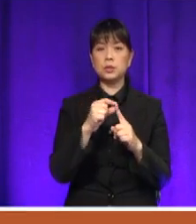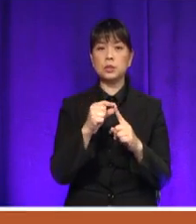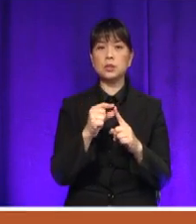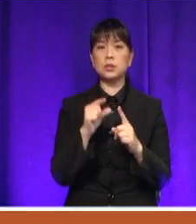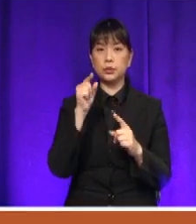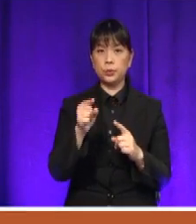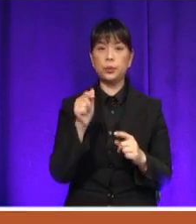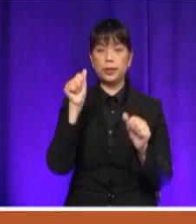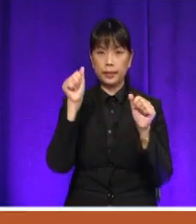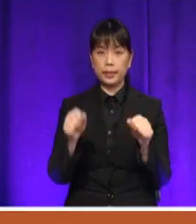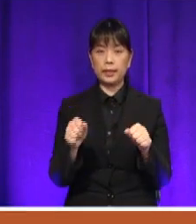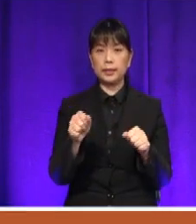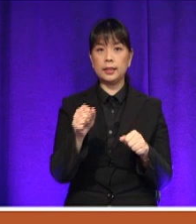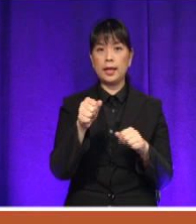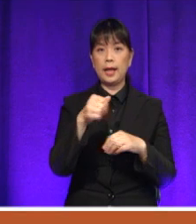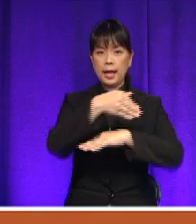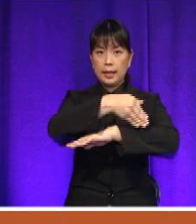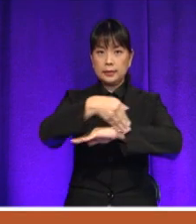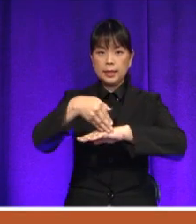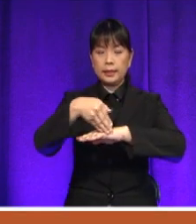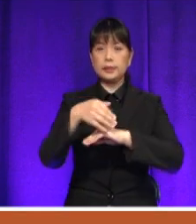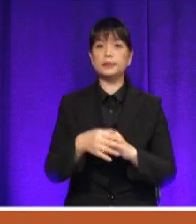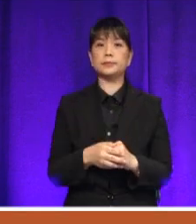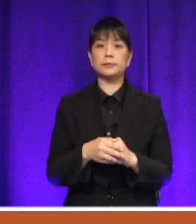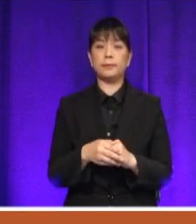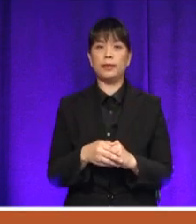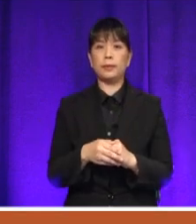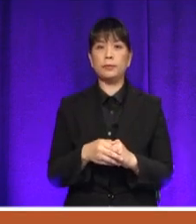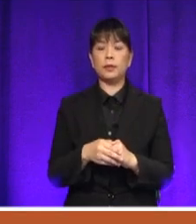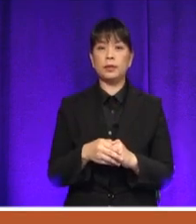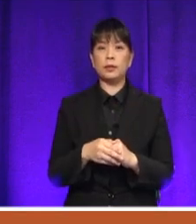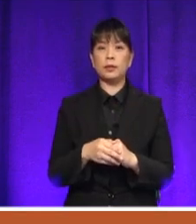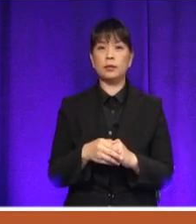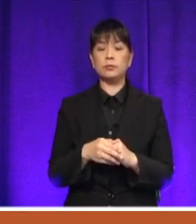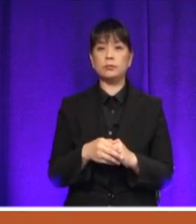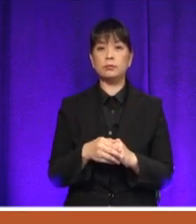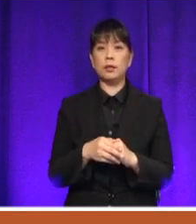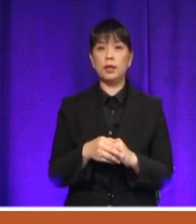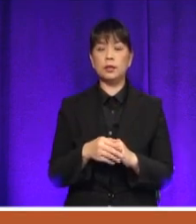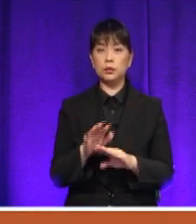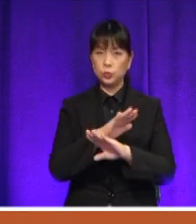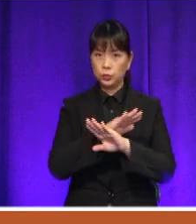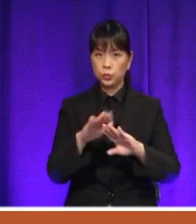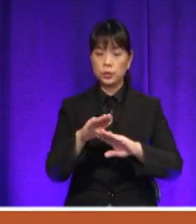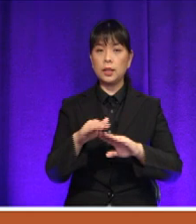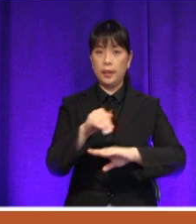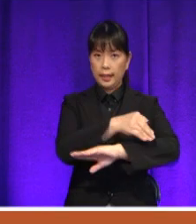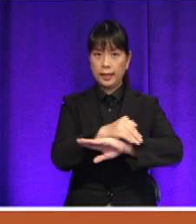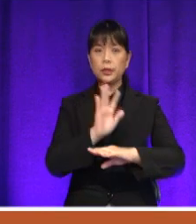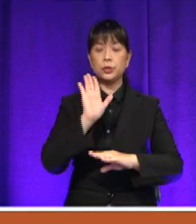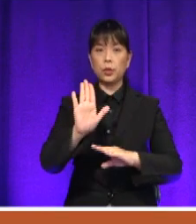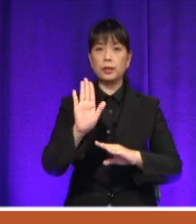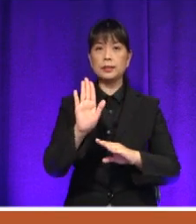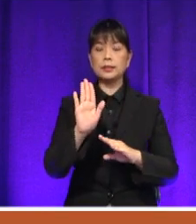it or you can use a highlighter. All right, but don't highlight your textbook. All right, you can only